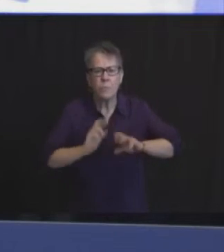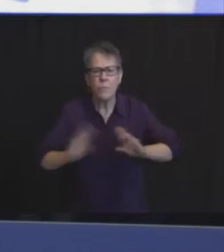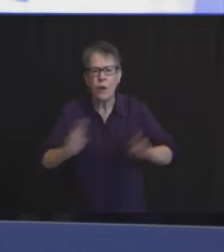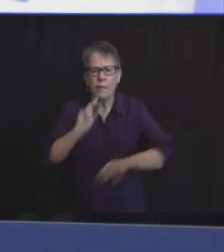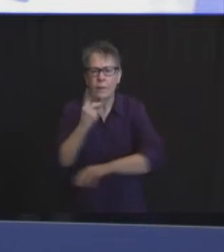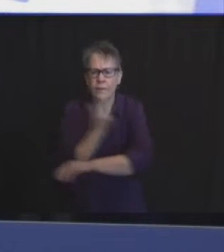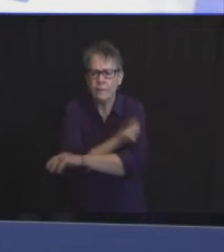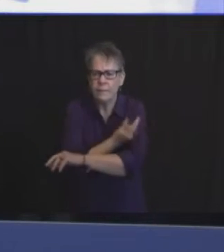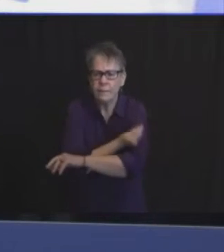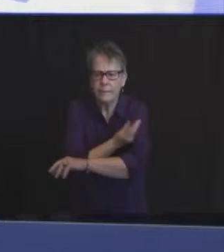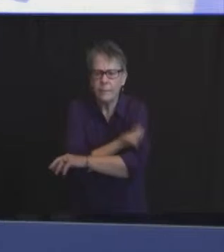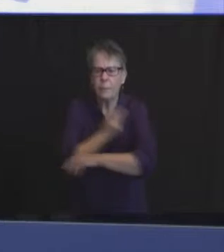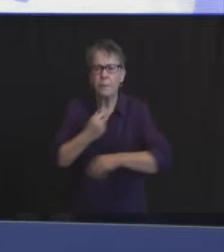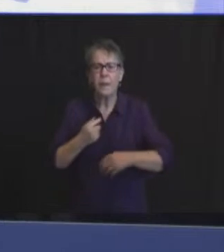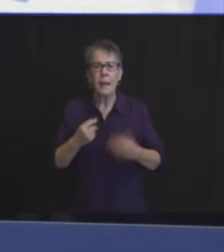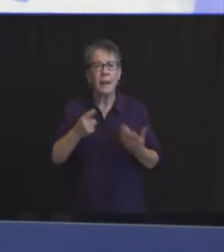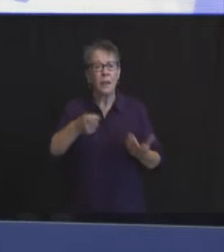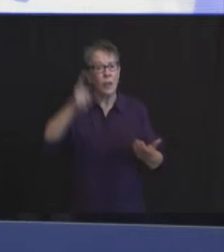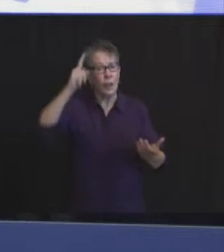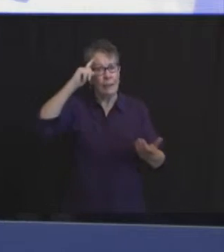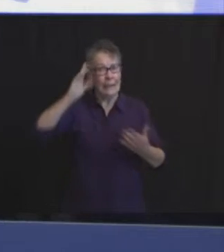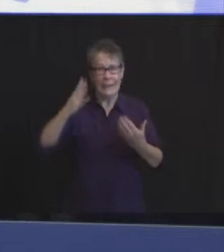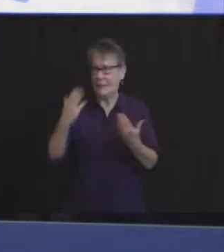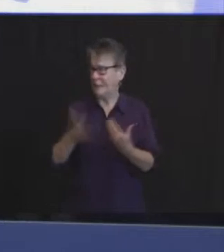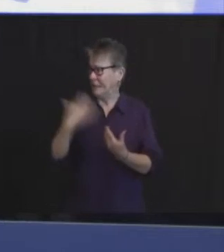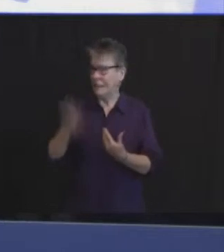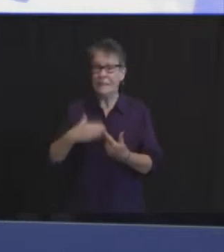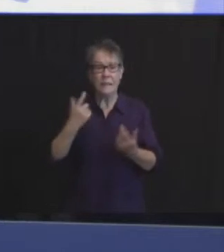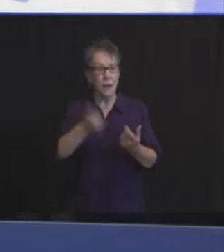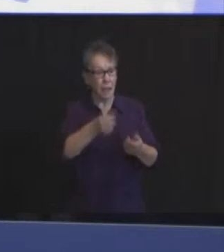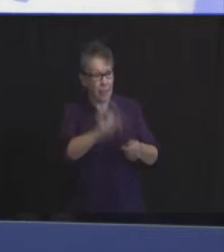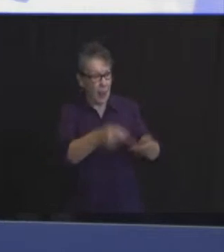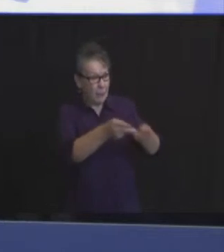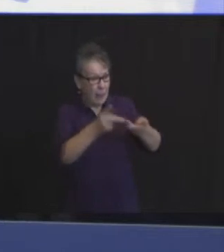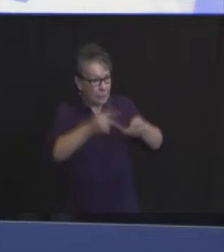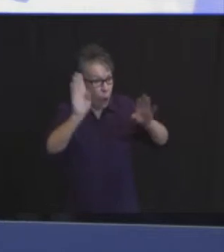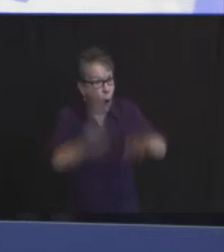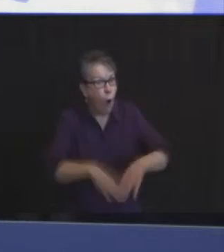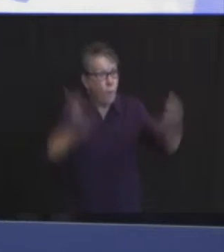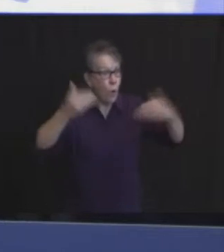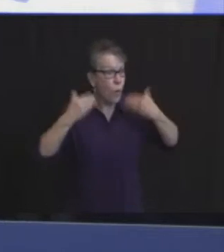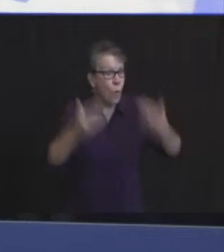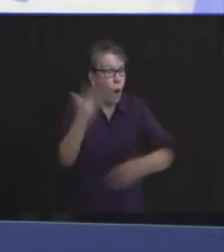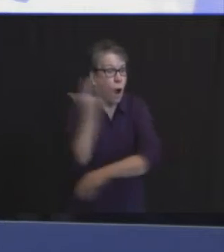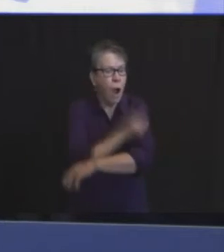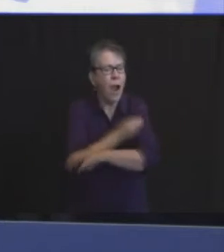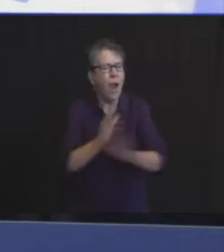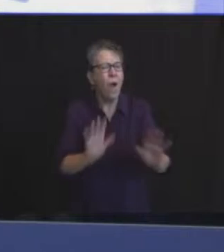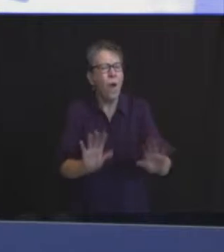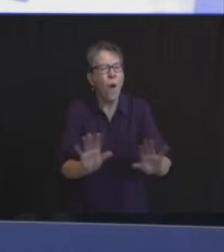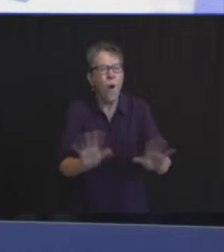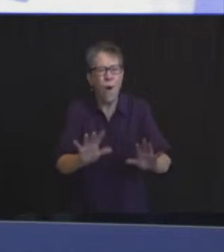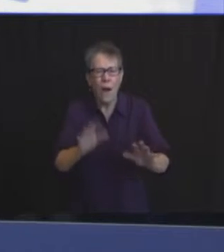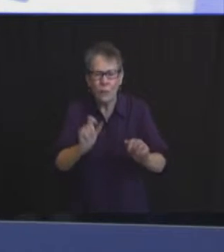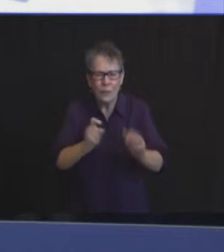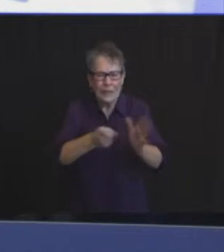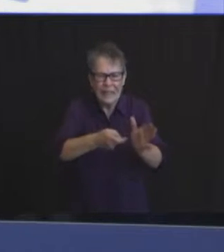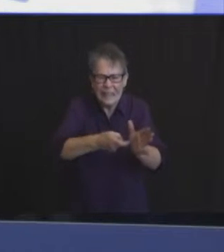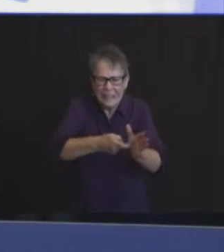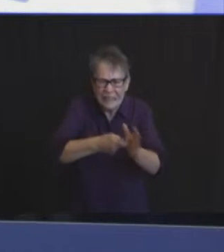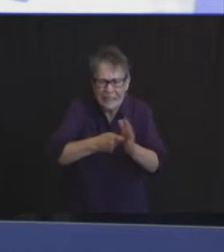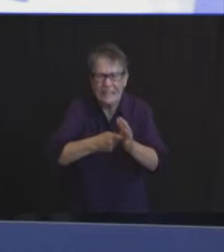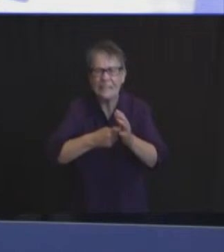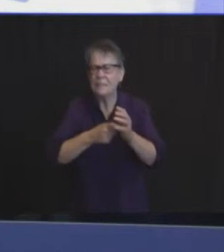collaboration and many hours of hard work. It was great to see vaccinations underway at another mega site. With